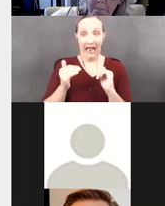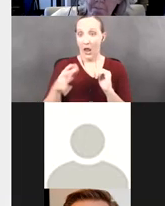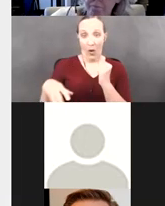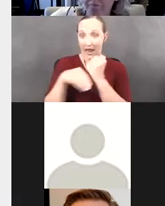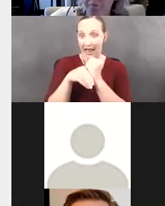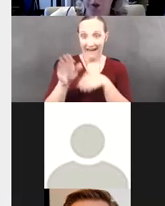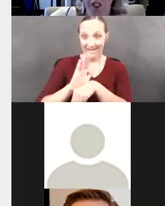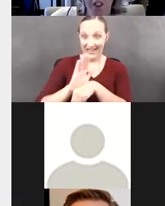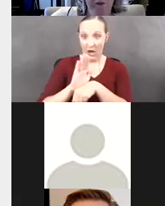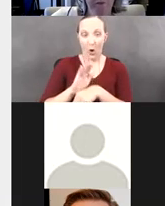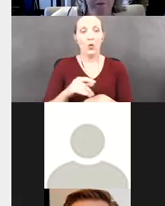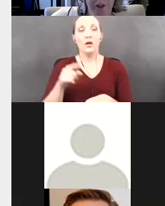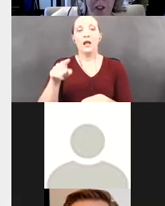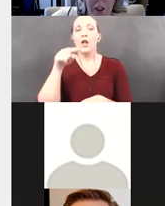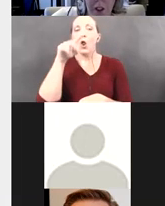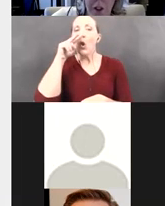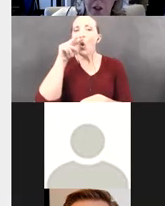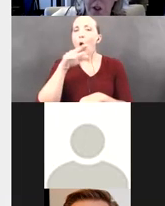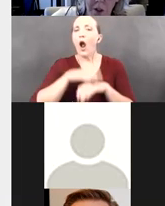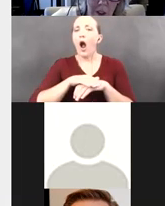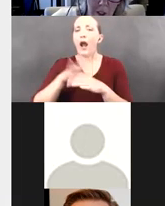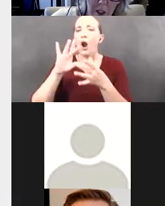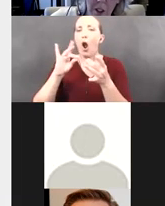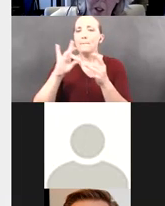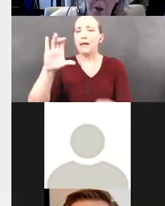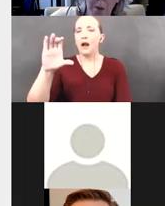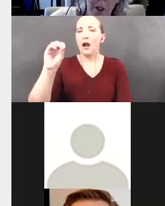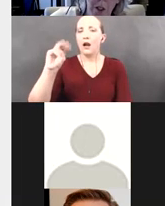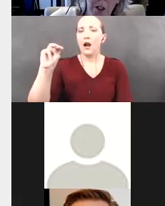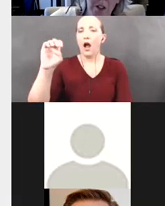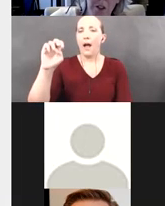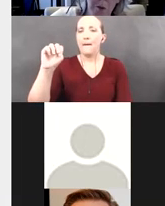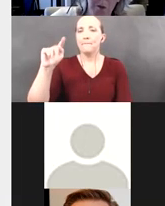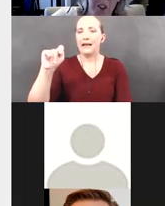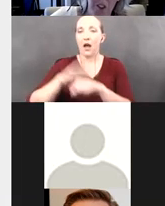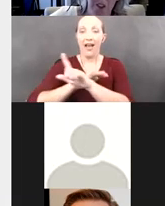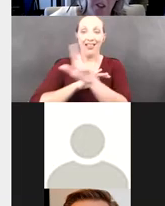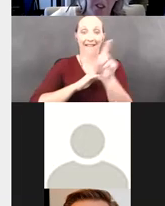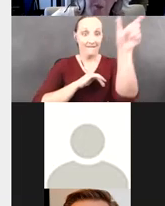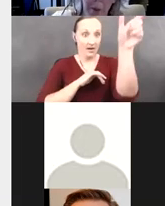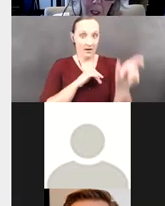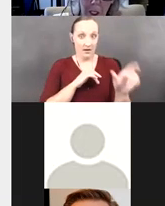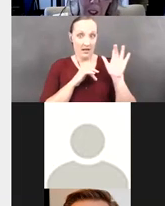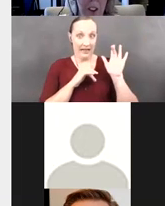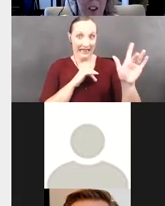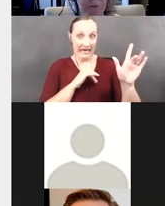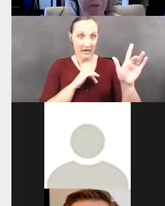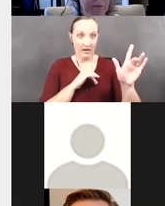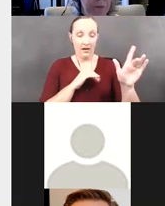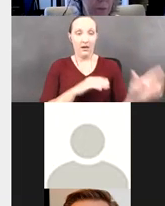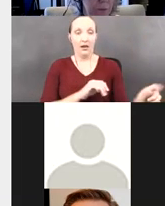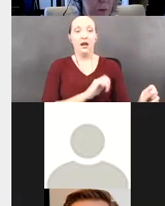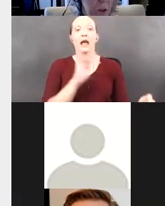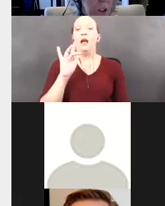Para click on hacer eso, Comment on the left-hand pueden side of the darle screen. clic a comment, comentar, Then select después Video Comment.